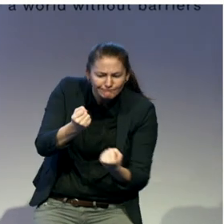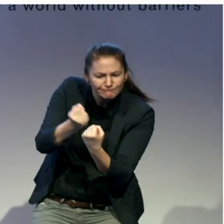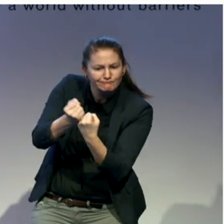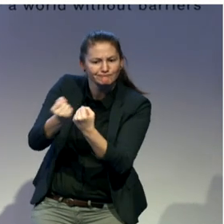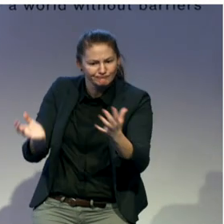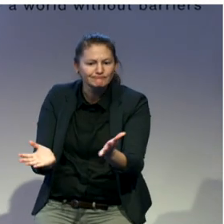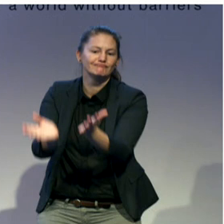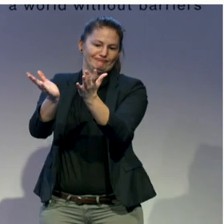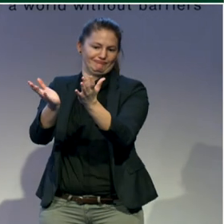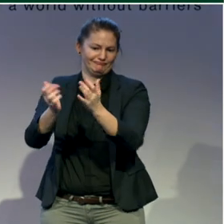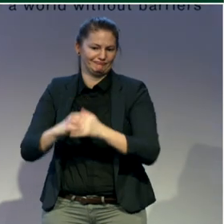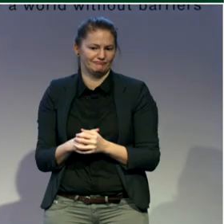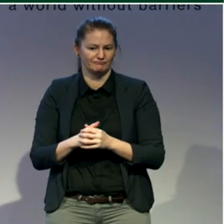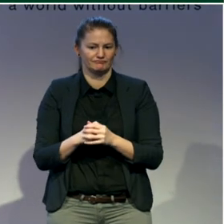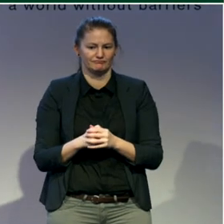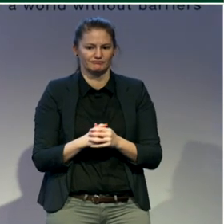other important topics.